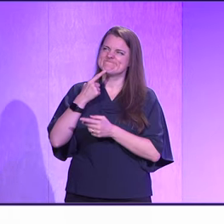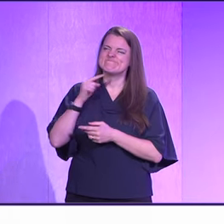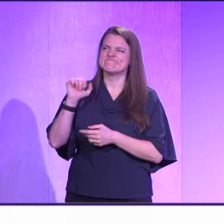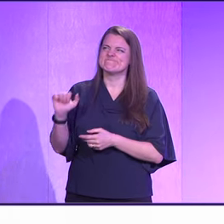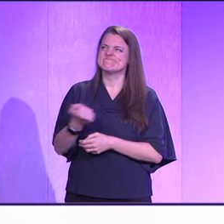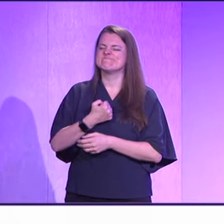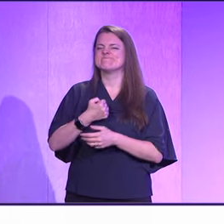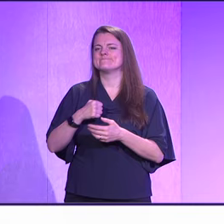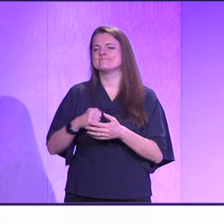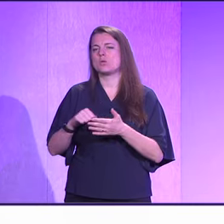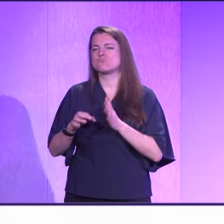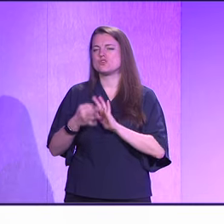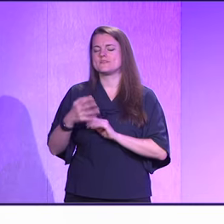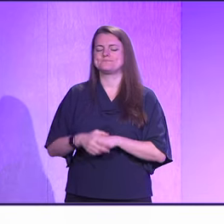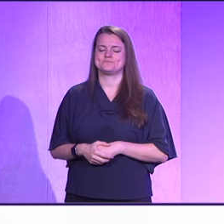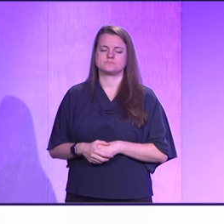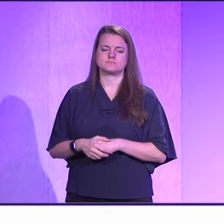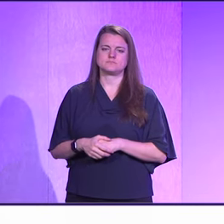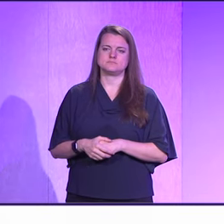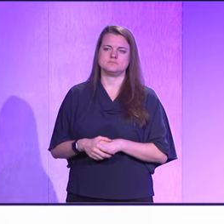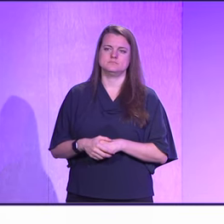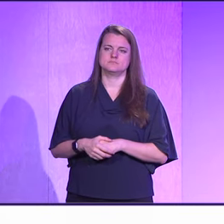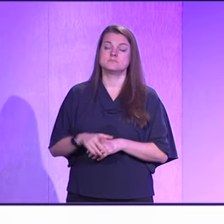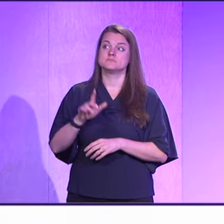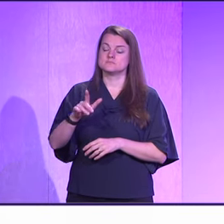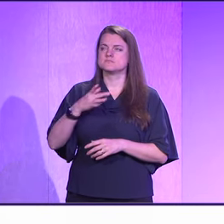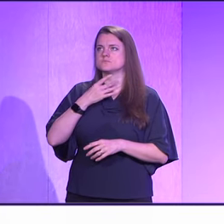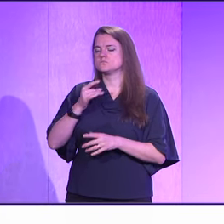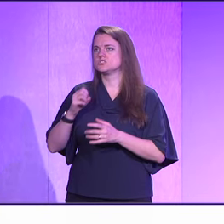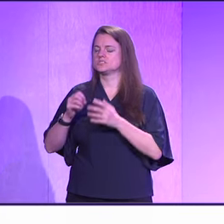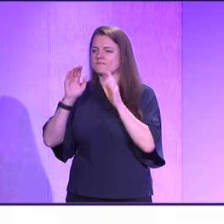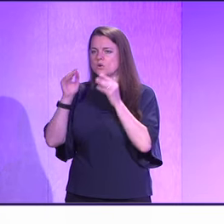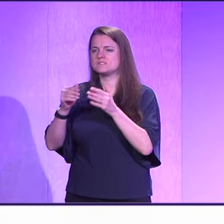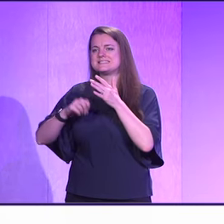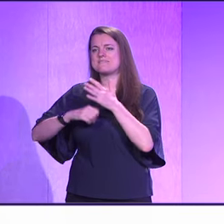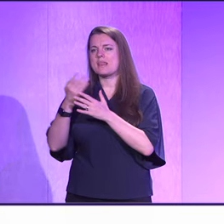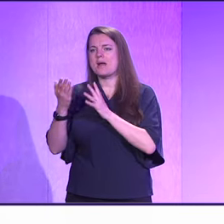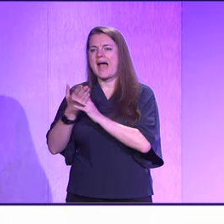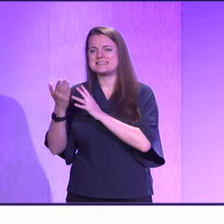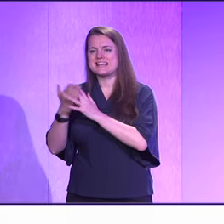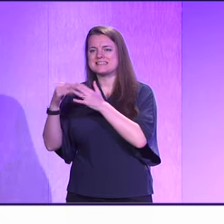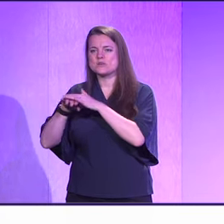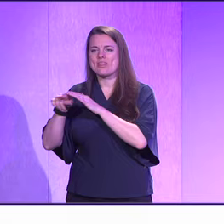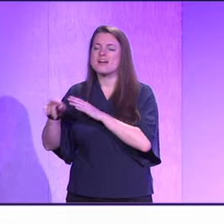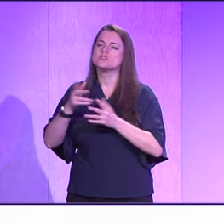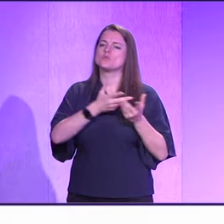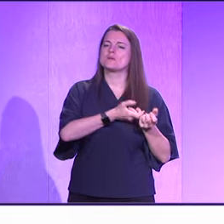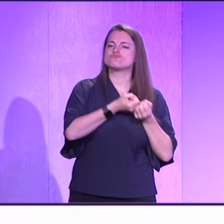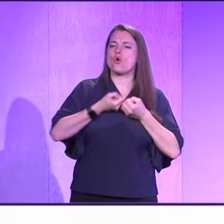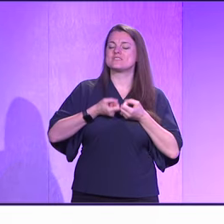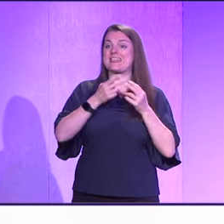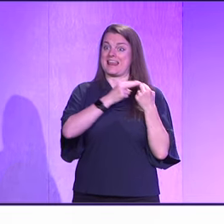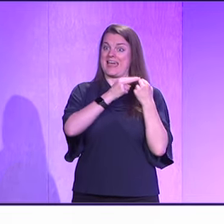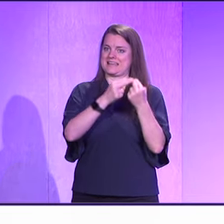The two last things are, I wish I focused a little bit more on developer network access into the services we took from the legacy networks